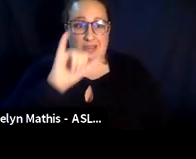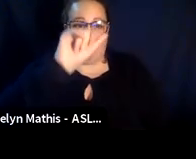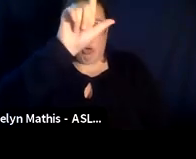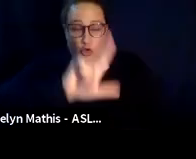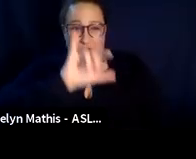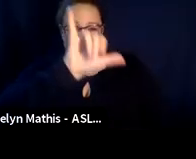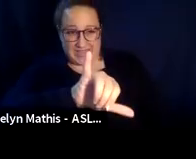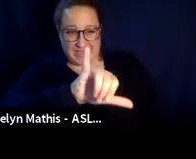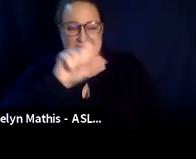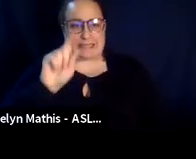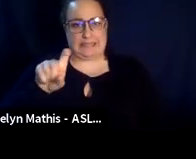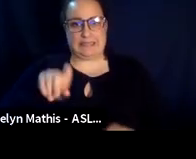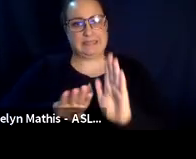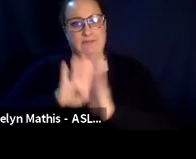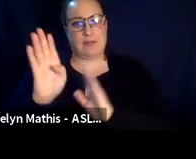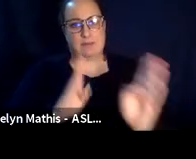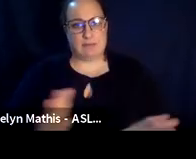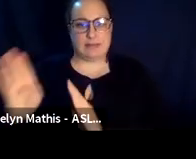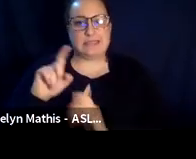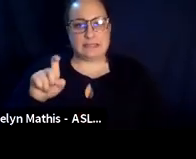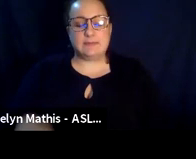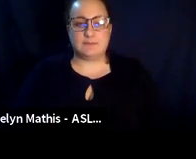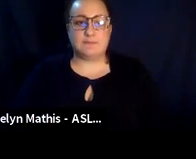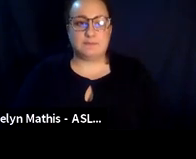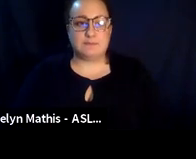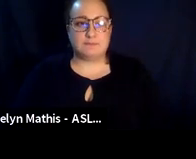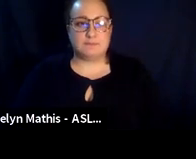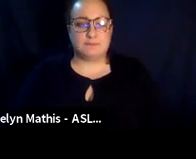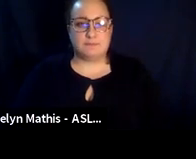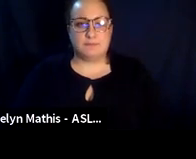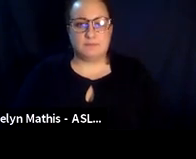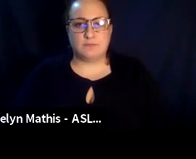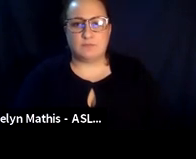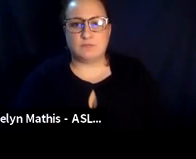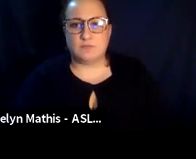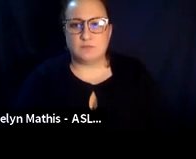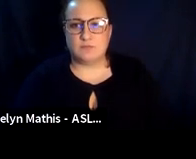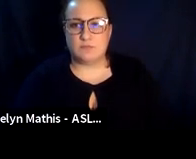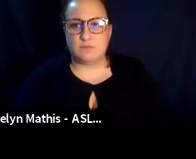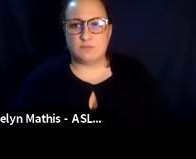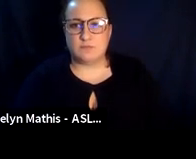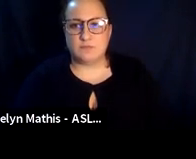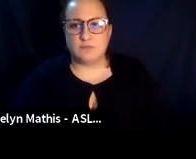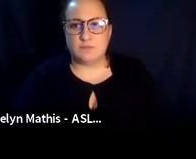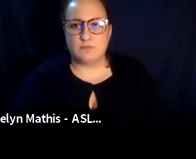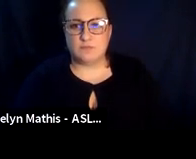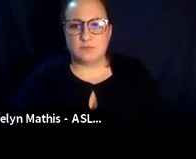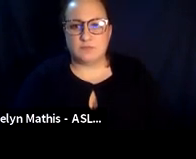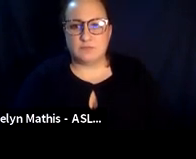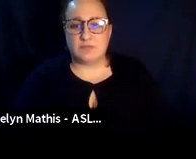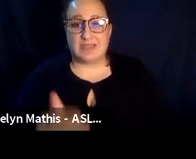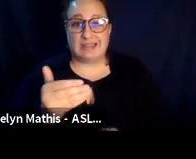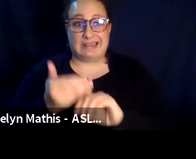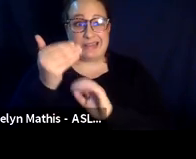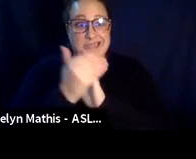you're developing a plan. The next set of skills are